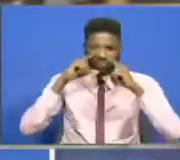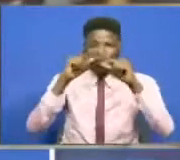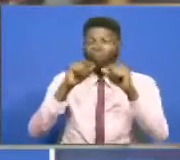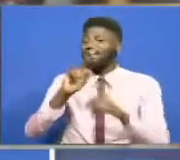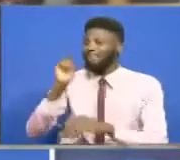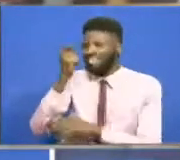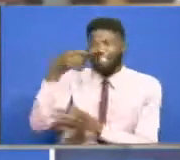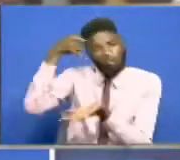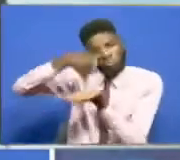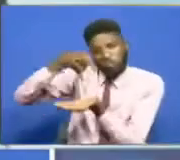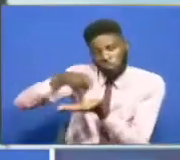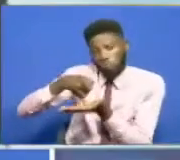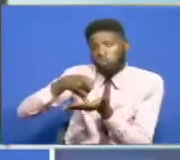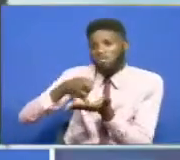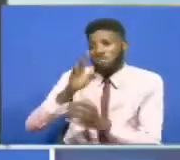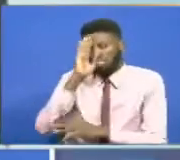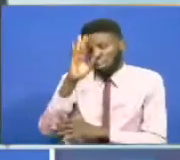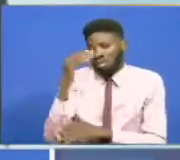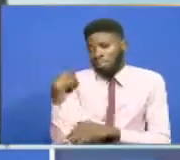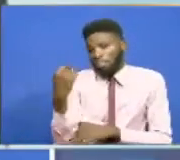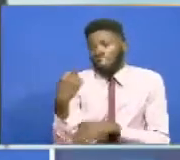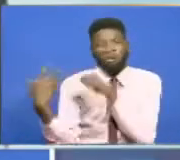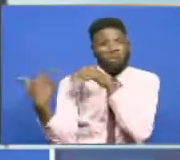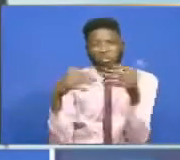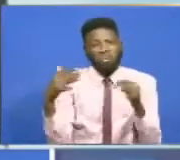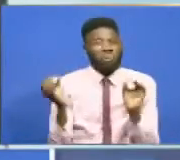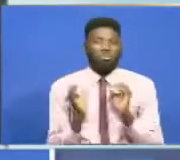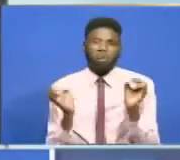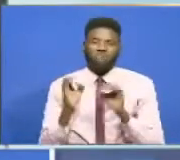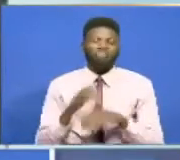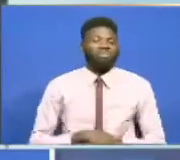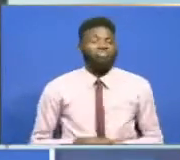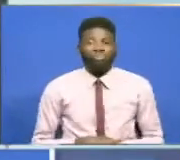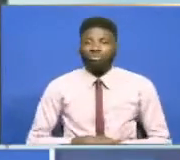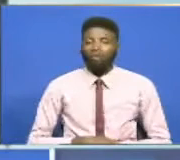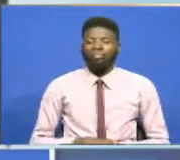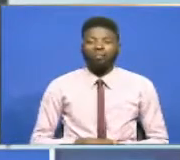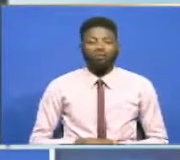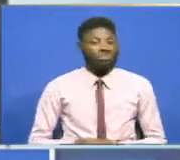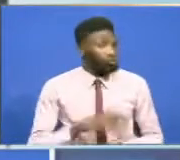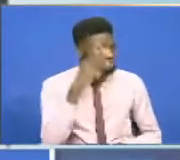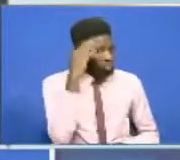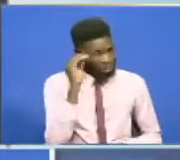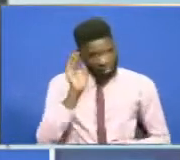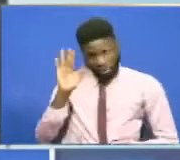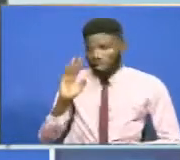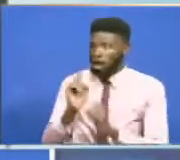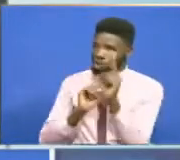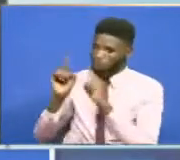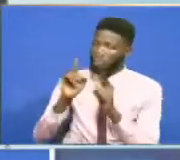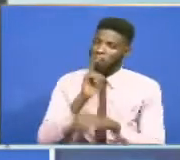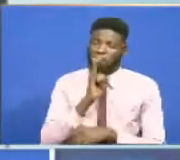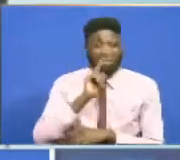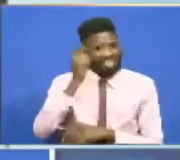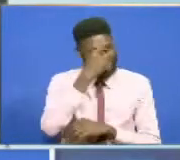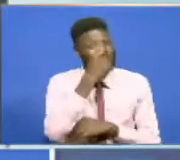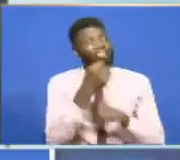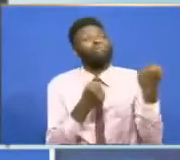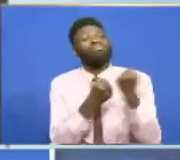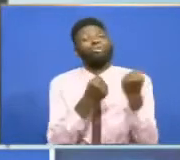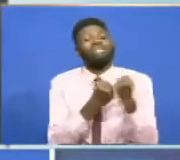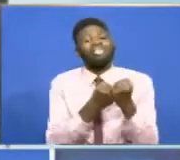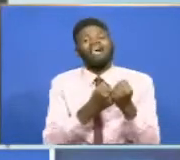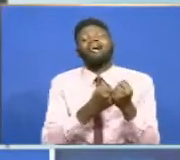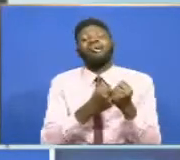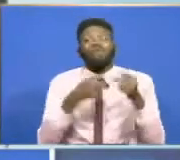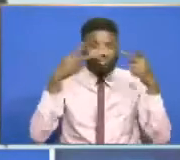fighting reported on Sunday. Allegations by Somalia that Kenya is sponsoring and harboring militia with the objective of destabilizing